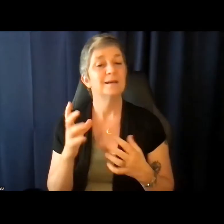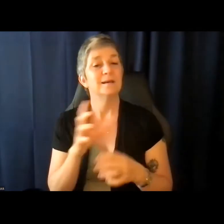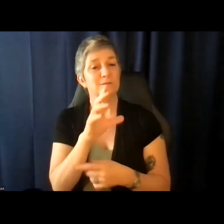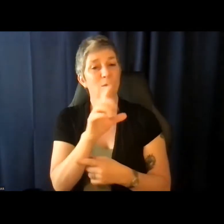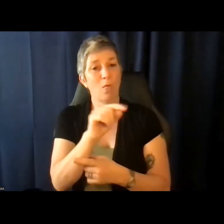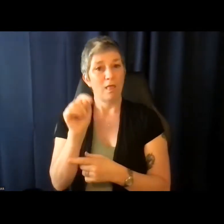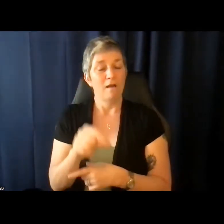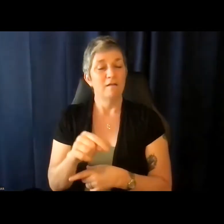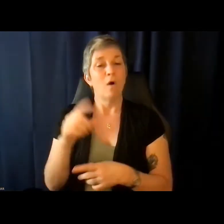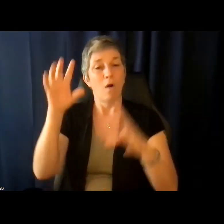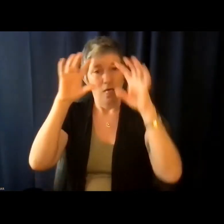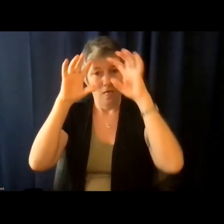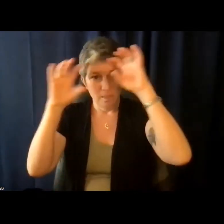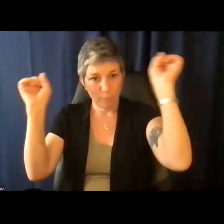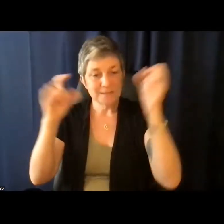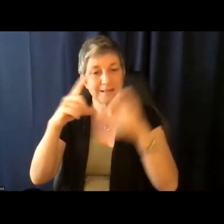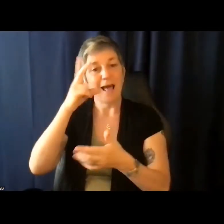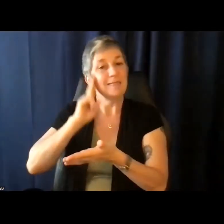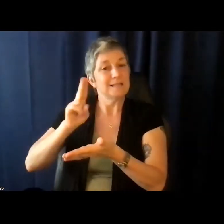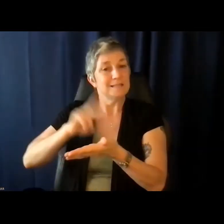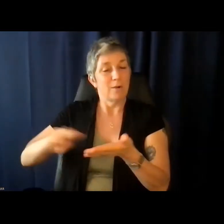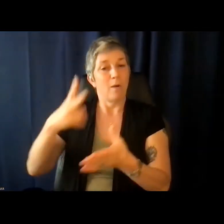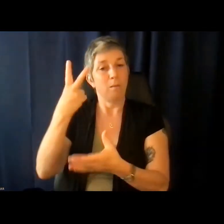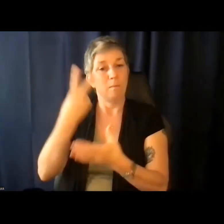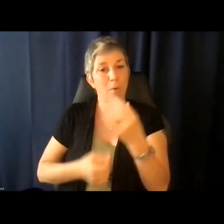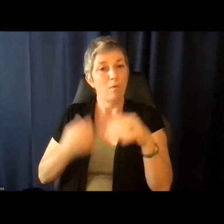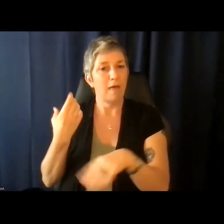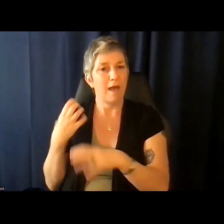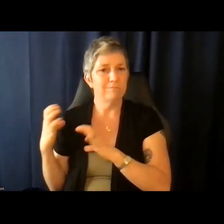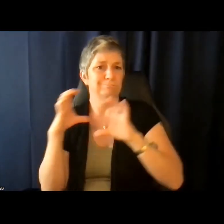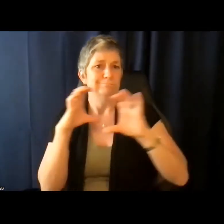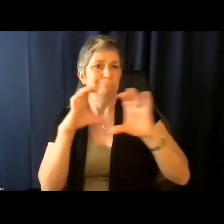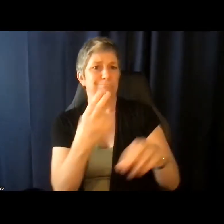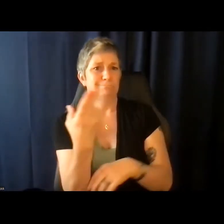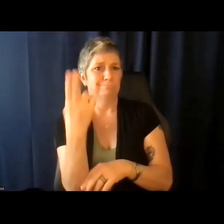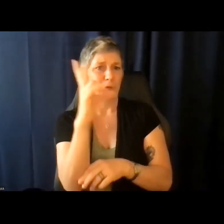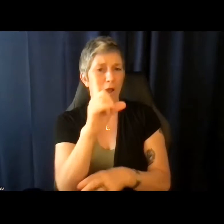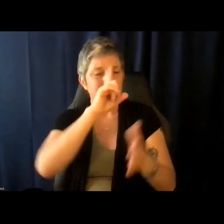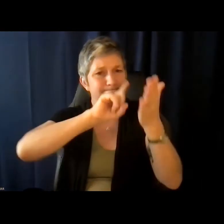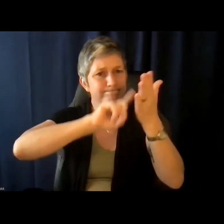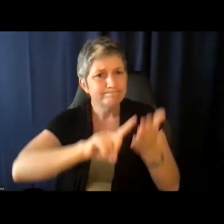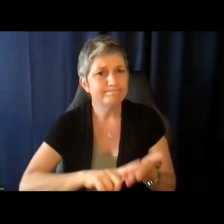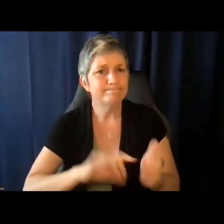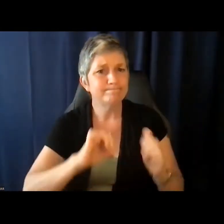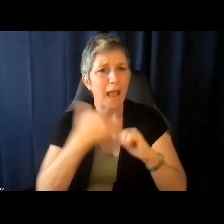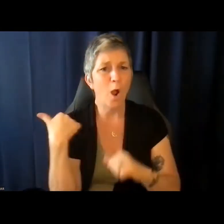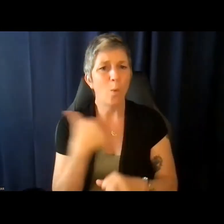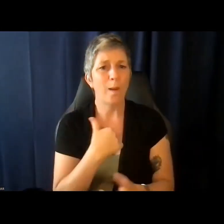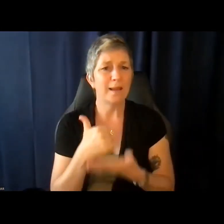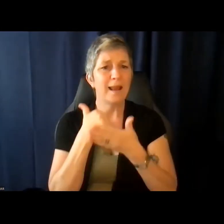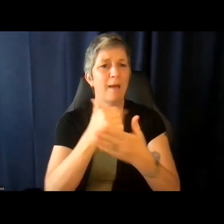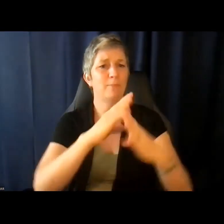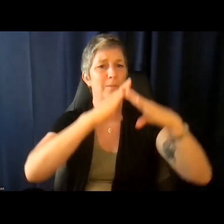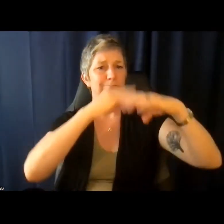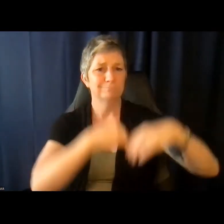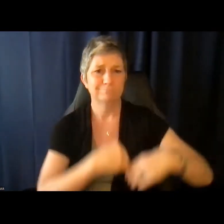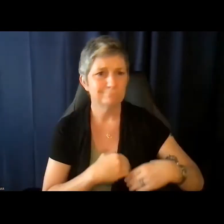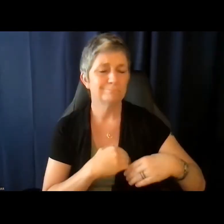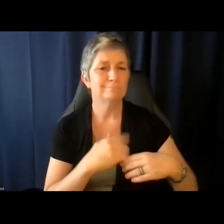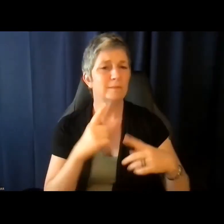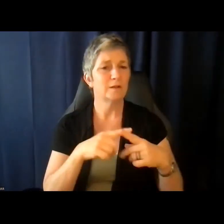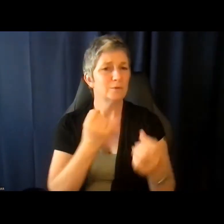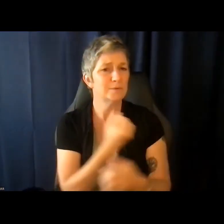the president and the secretary have charged HUD to really look at all the ways that we can help reduce barriers to access to a number of